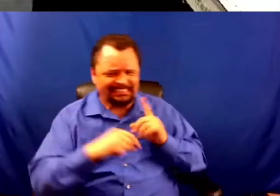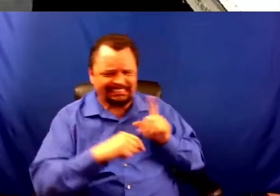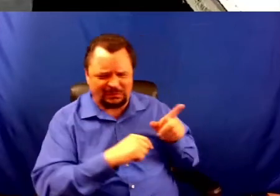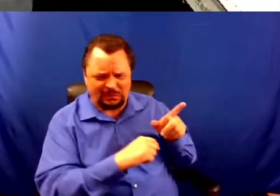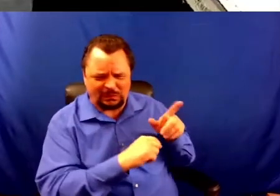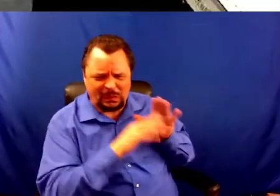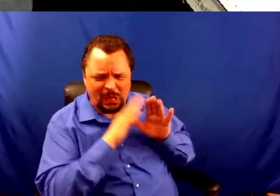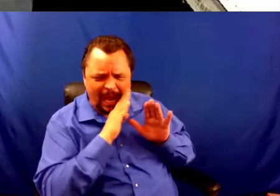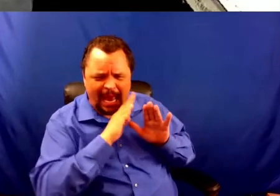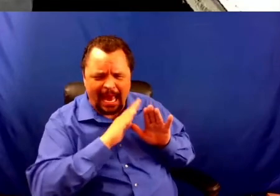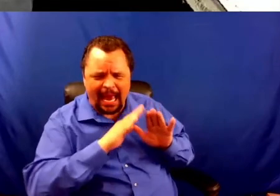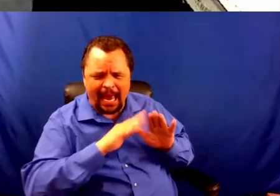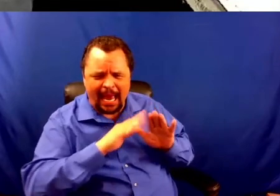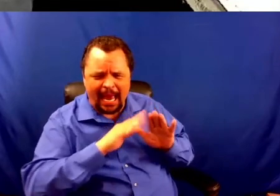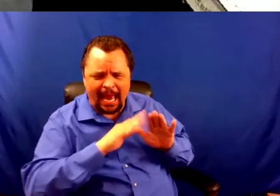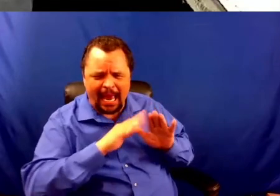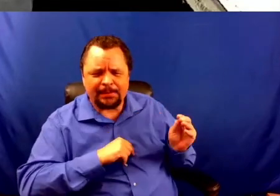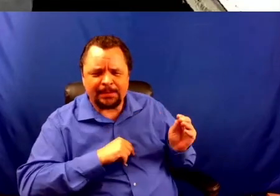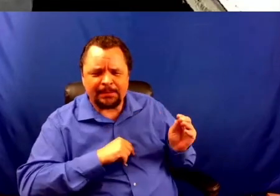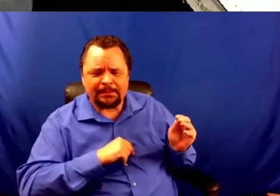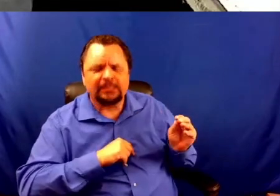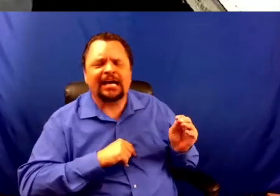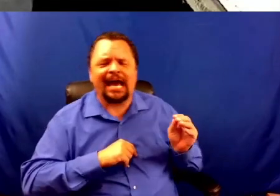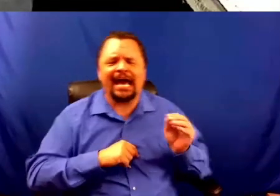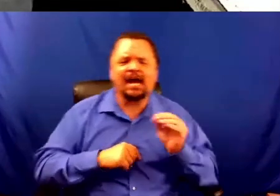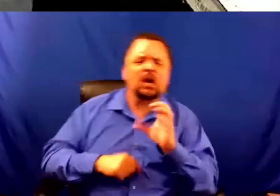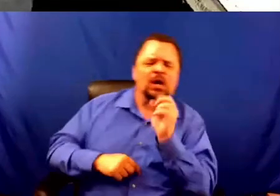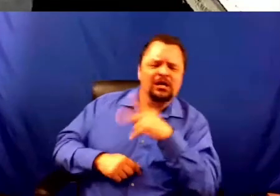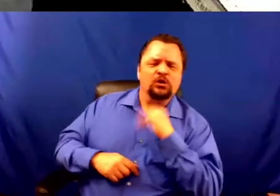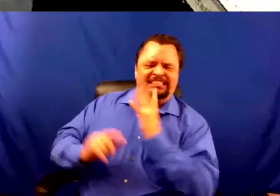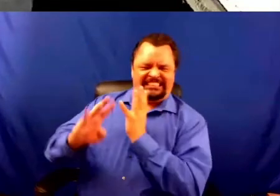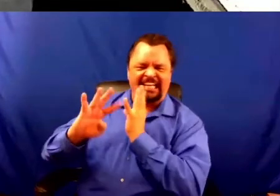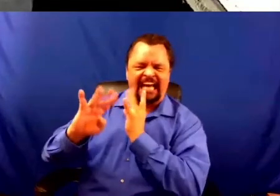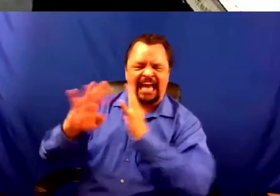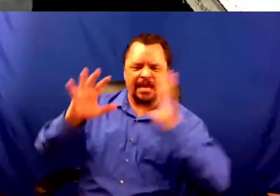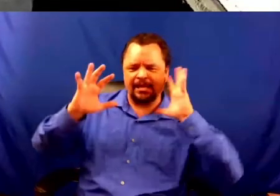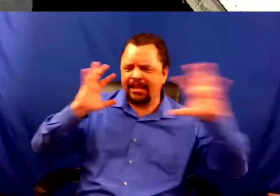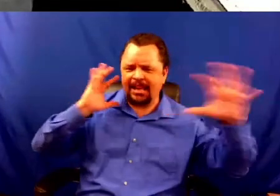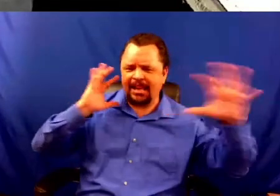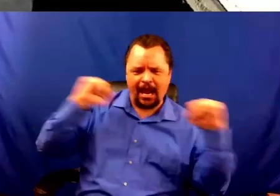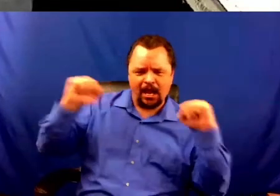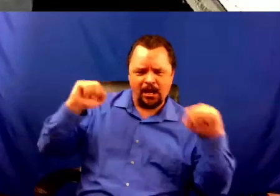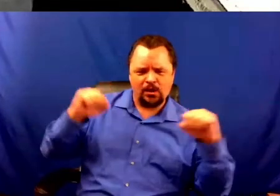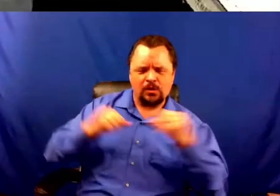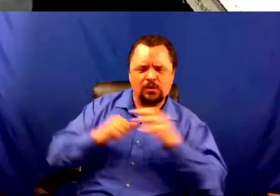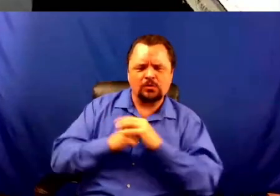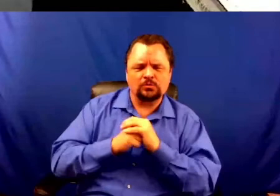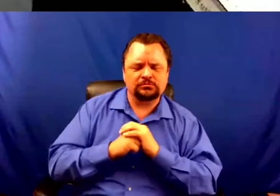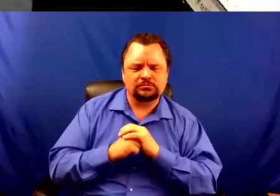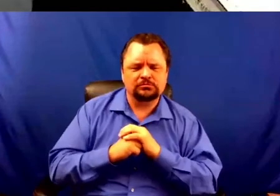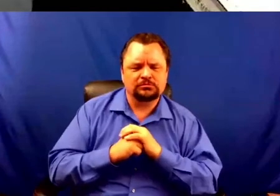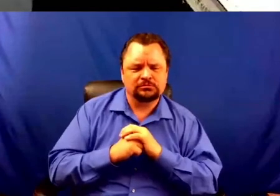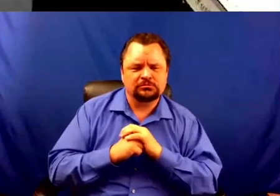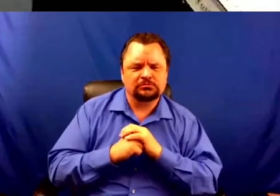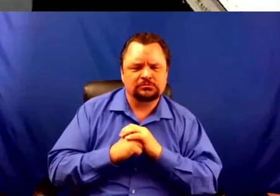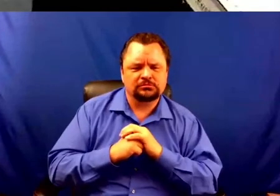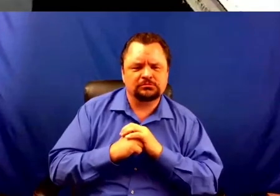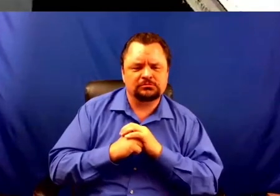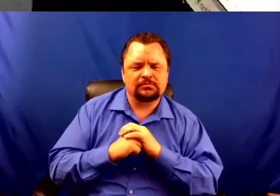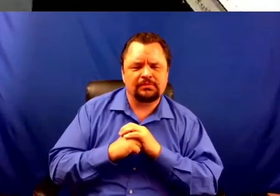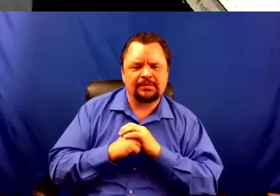very quietly. Okay, I'll talk really loud. And get closer to